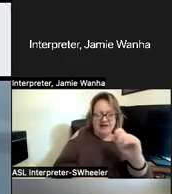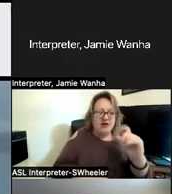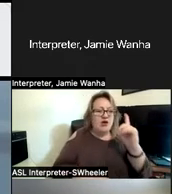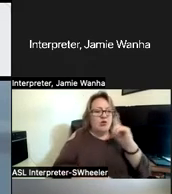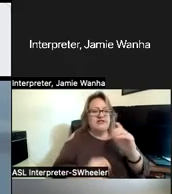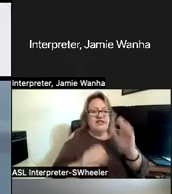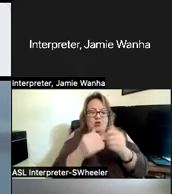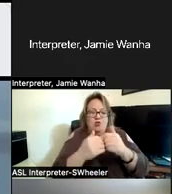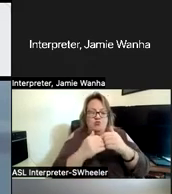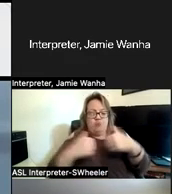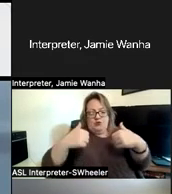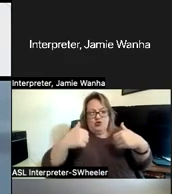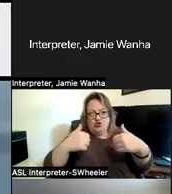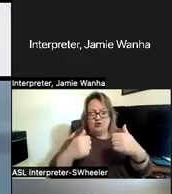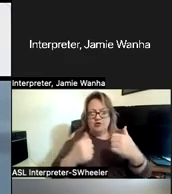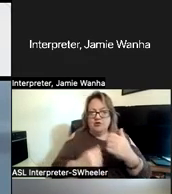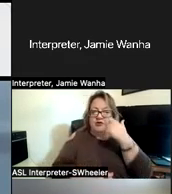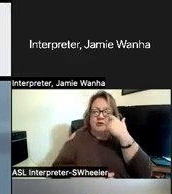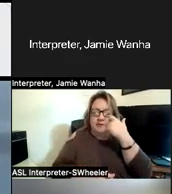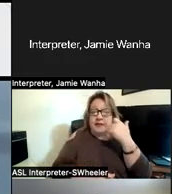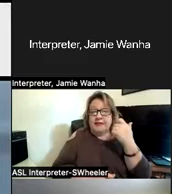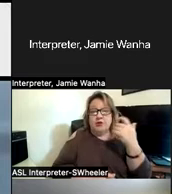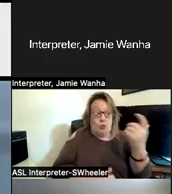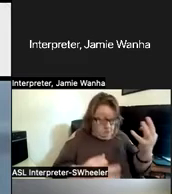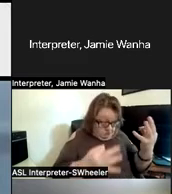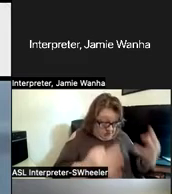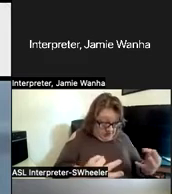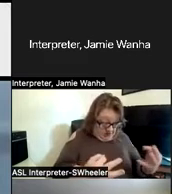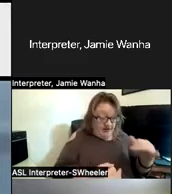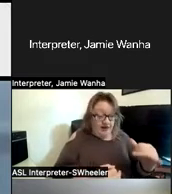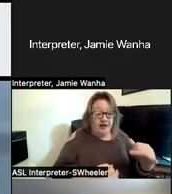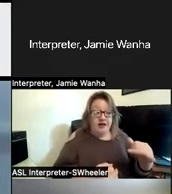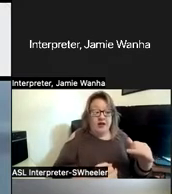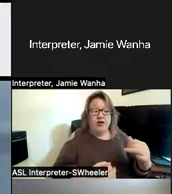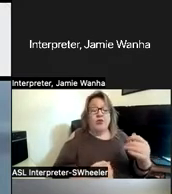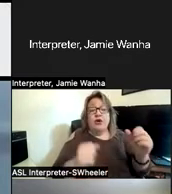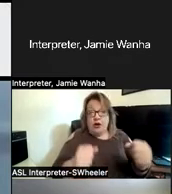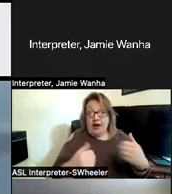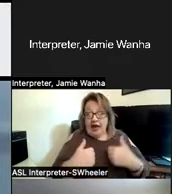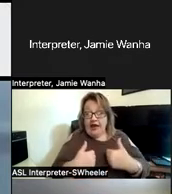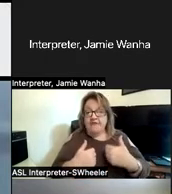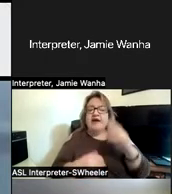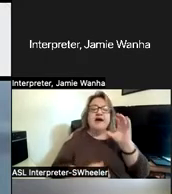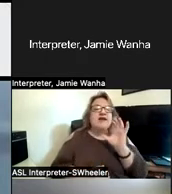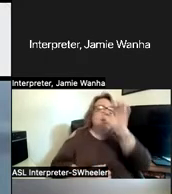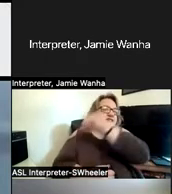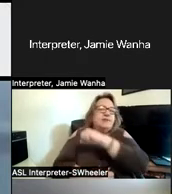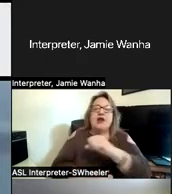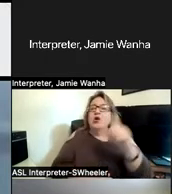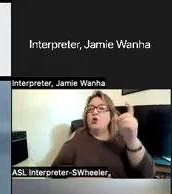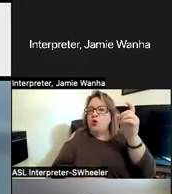cetera. Based on those decisions that they made, is that we could have an estimate of what could be